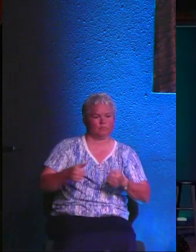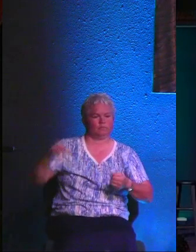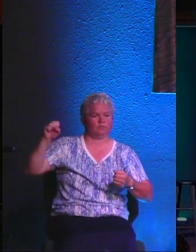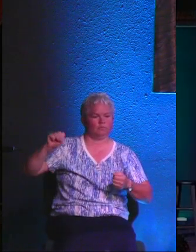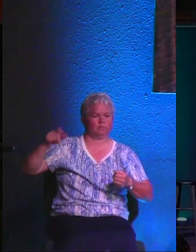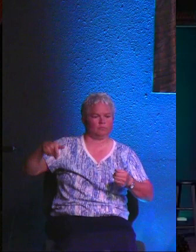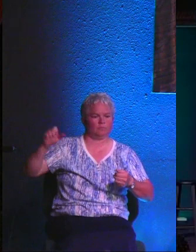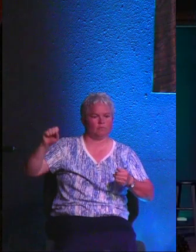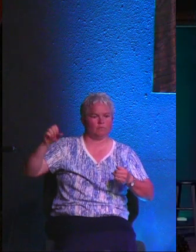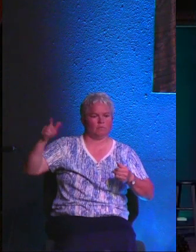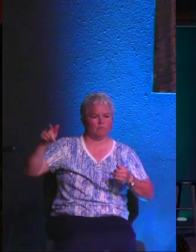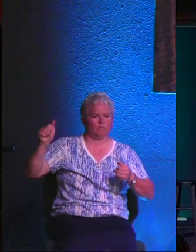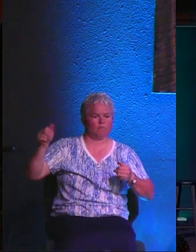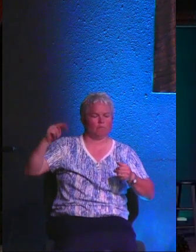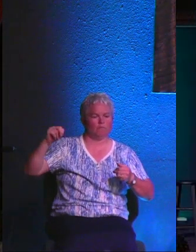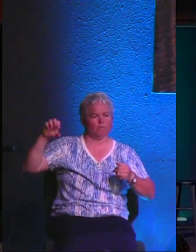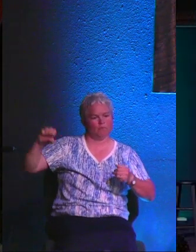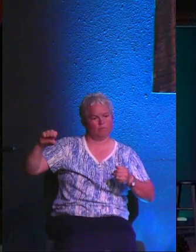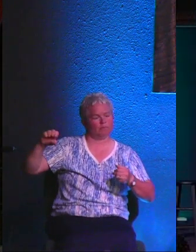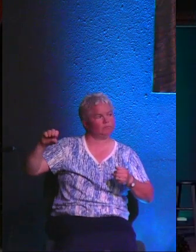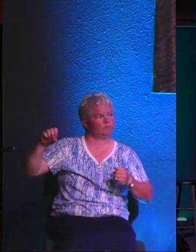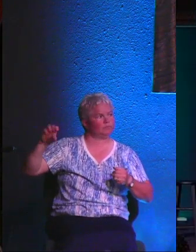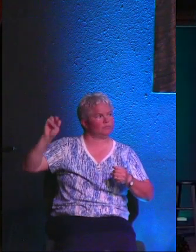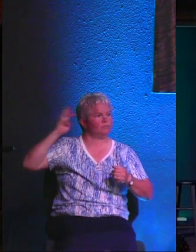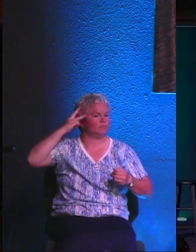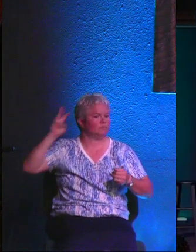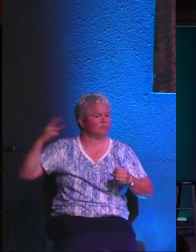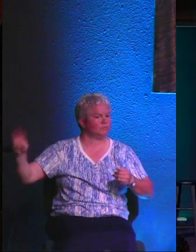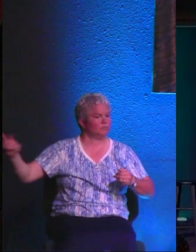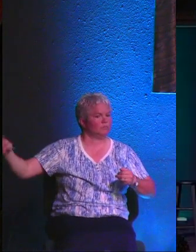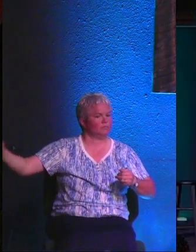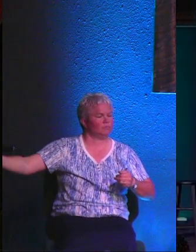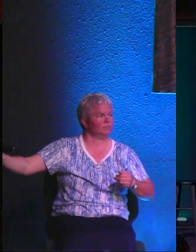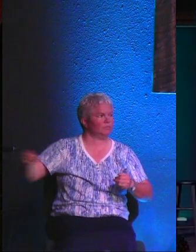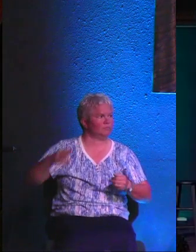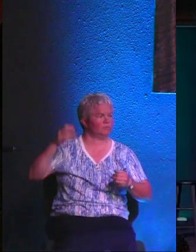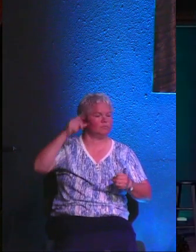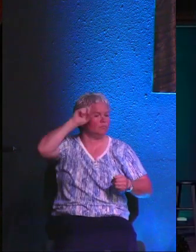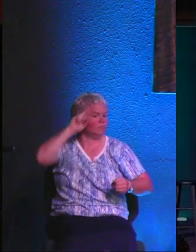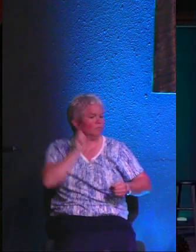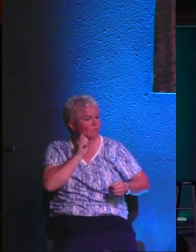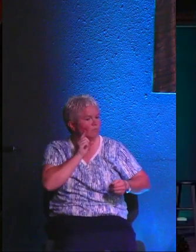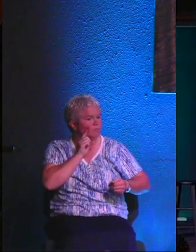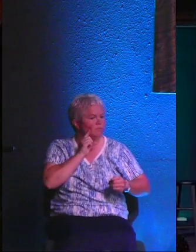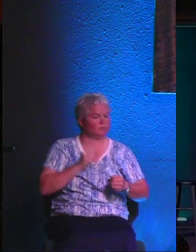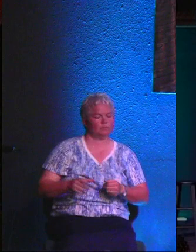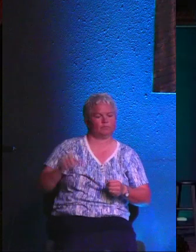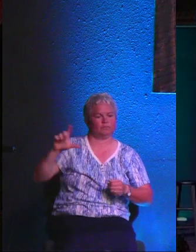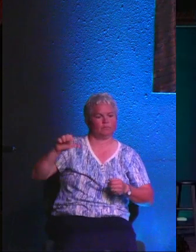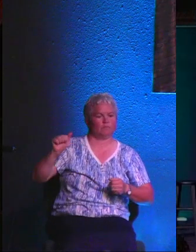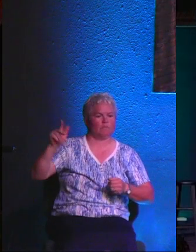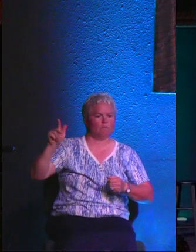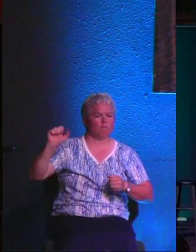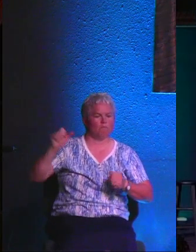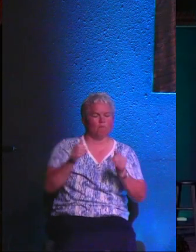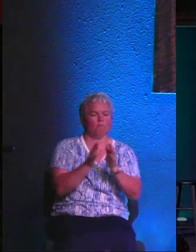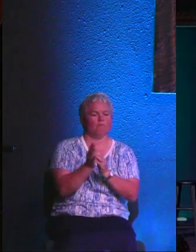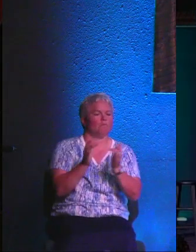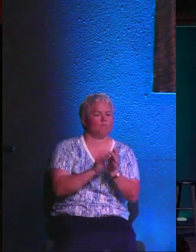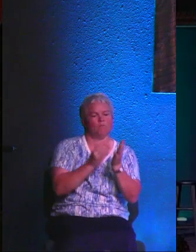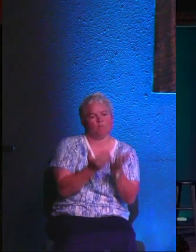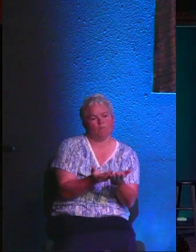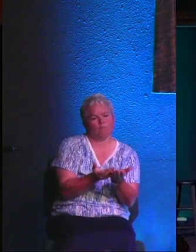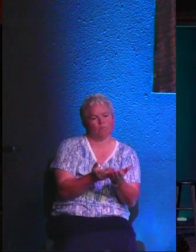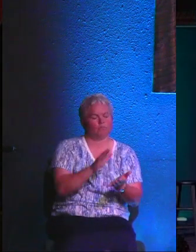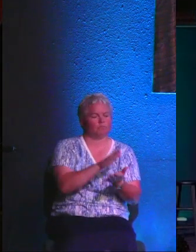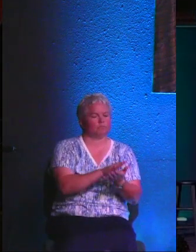Spokane. So we journeyed on, and then we got word that Silver Lake Bible Camp in Medical Lake, Washington, we were supposed to